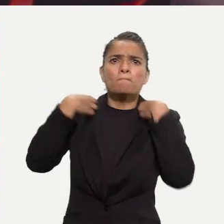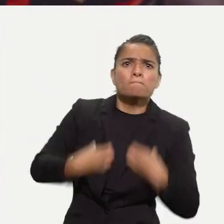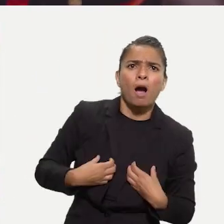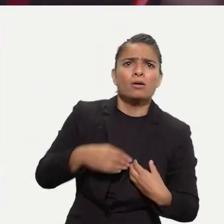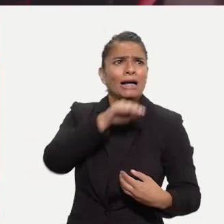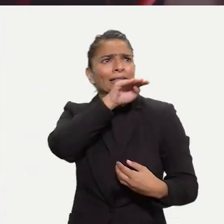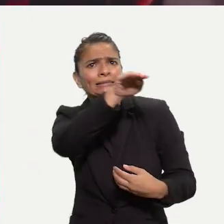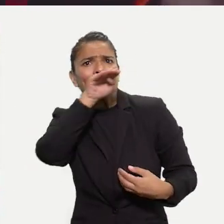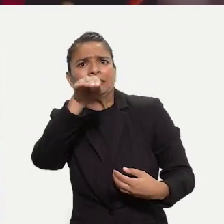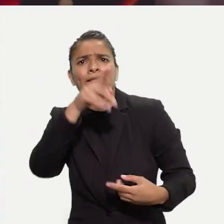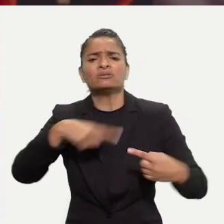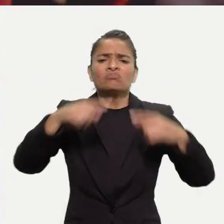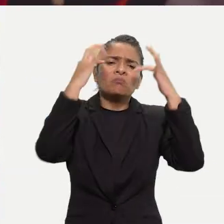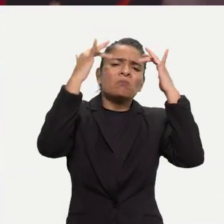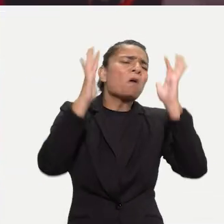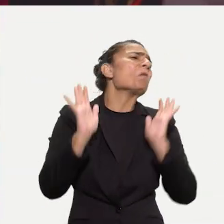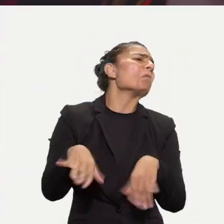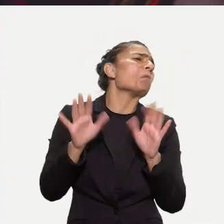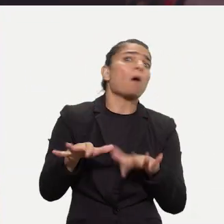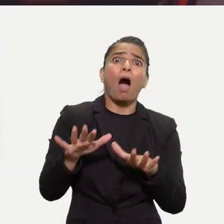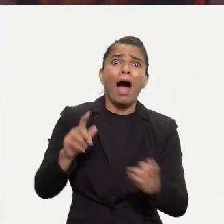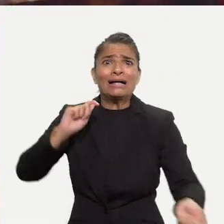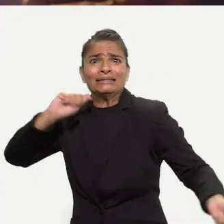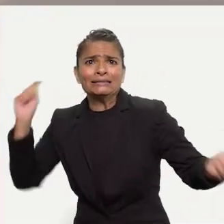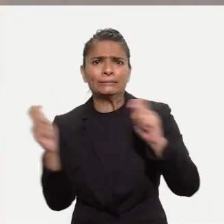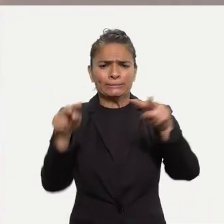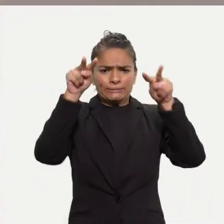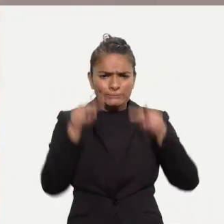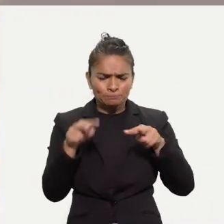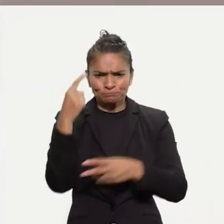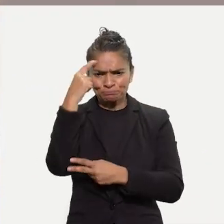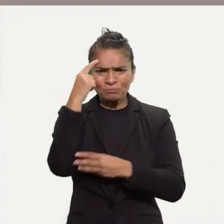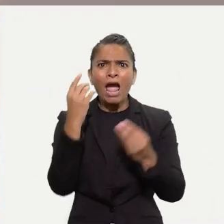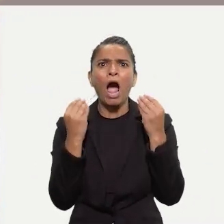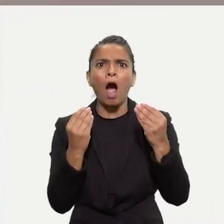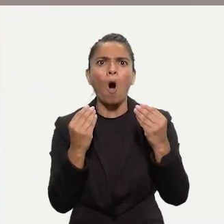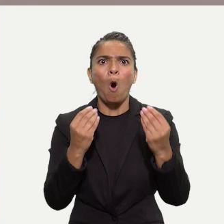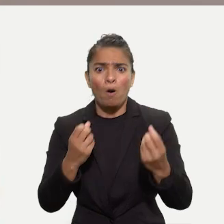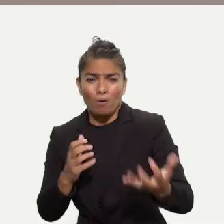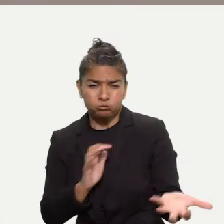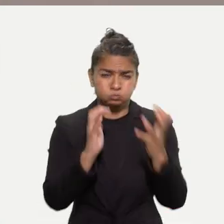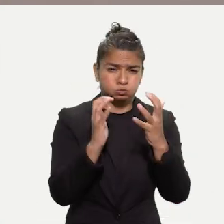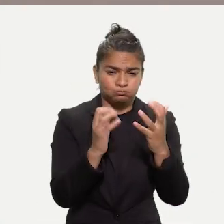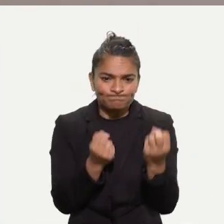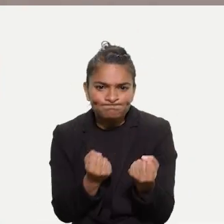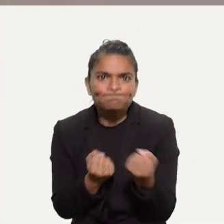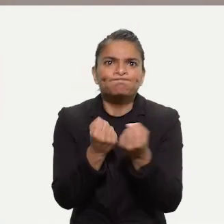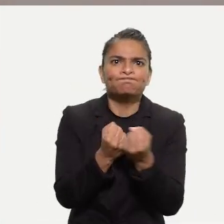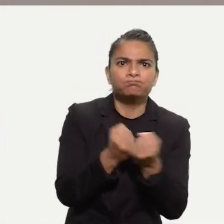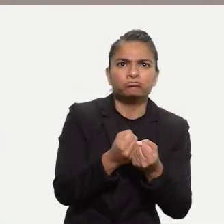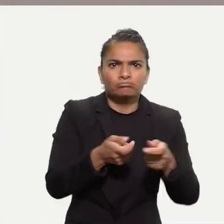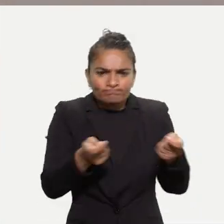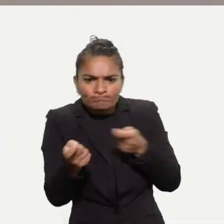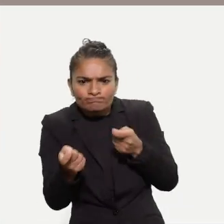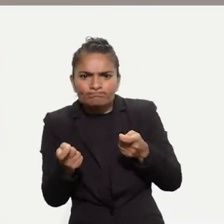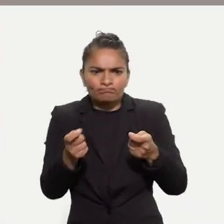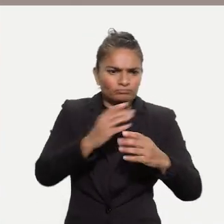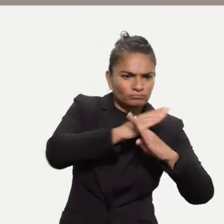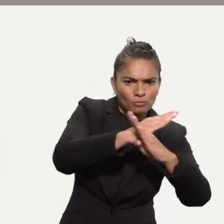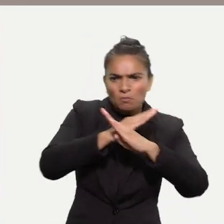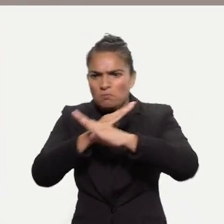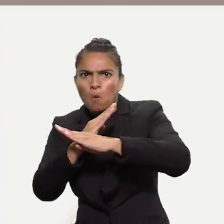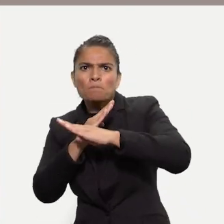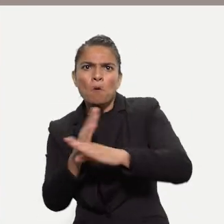awareness, championing mayors and local government leaders to change their thinking from thinking about disaster from